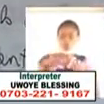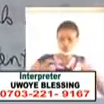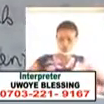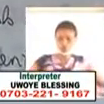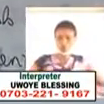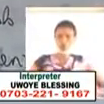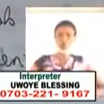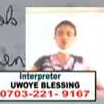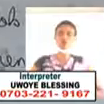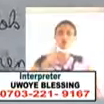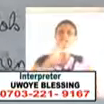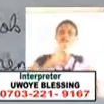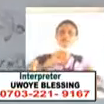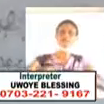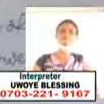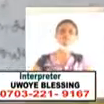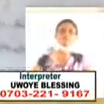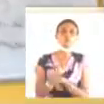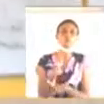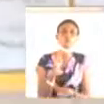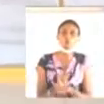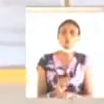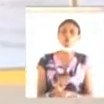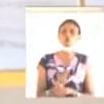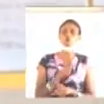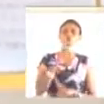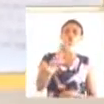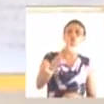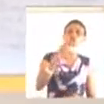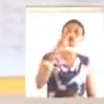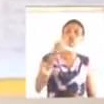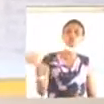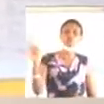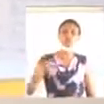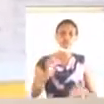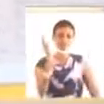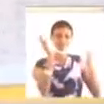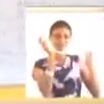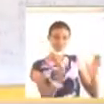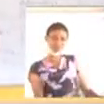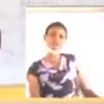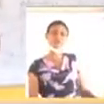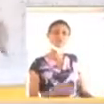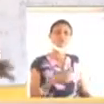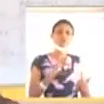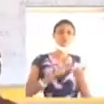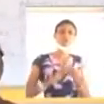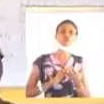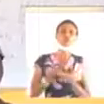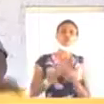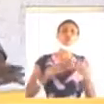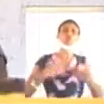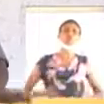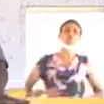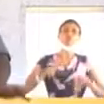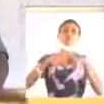empowered, you see them leaving drug. Somebody that will go to